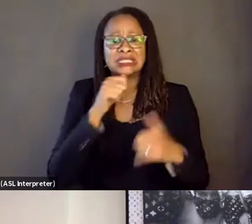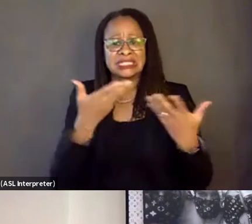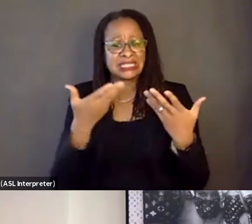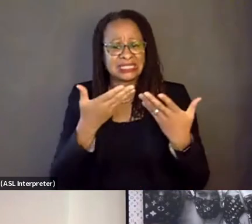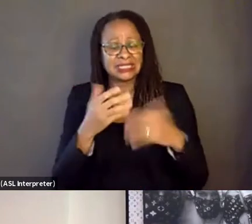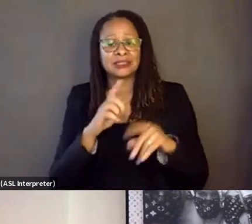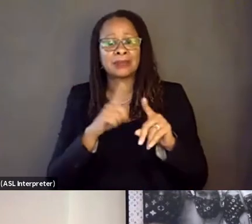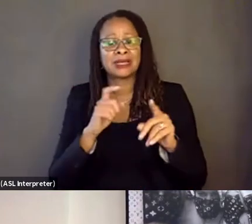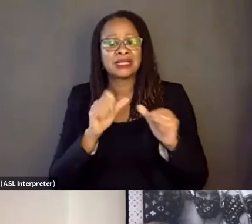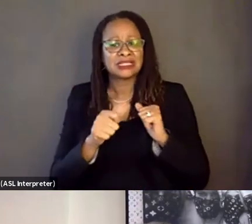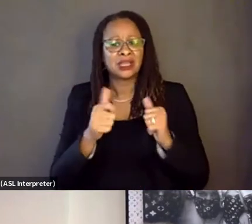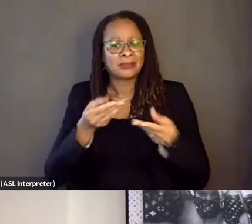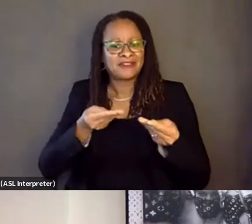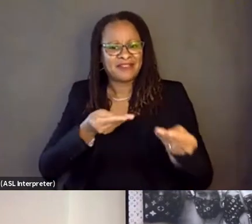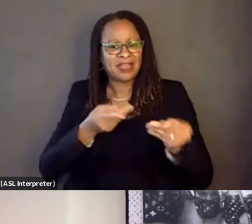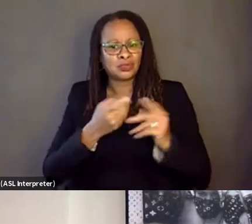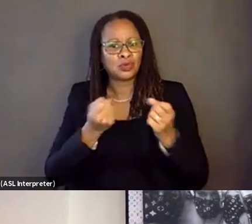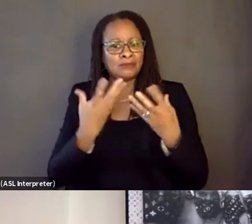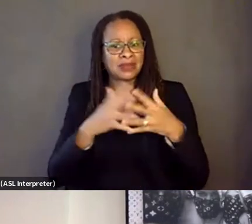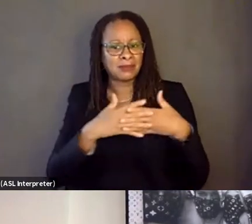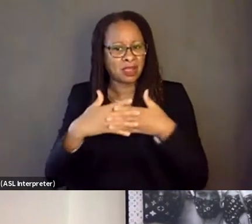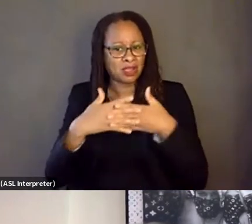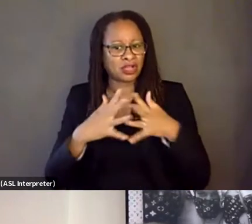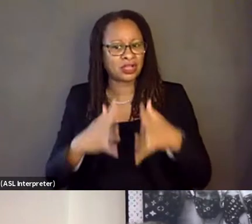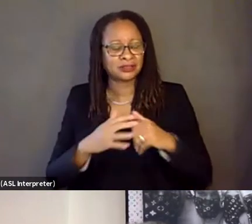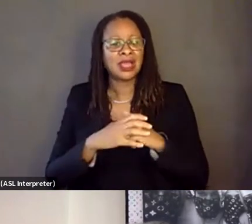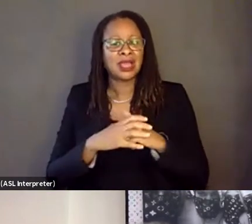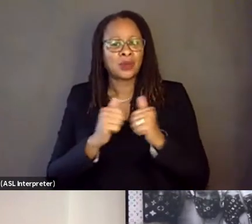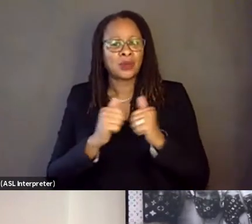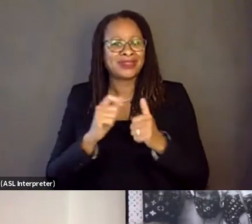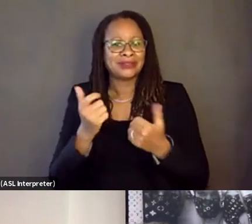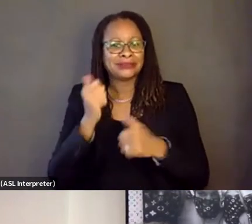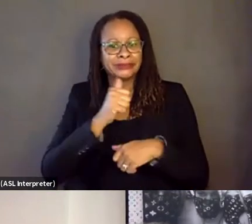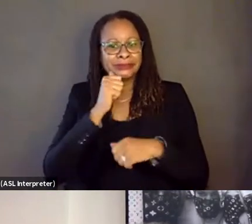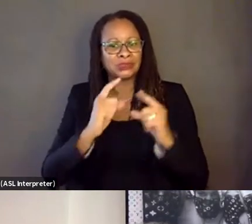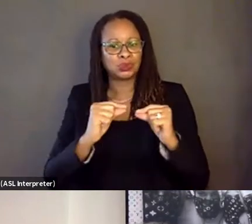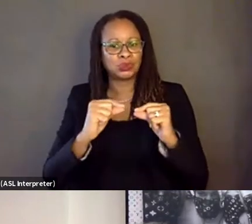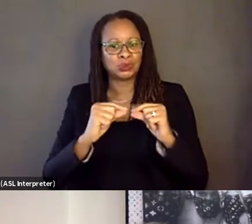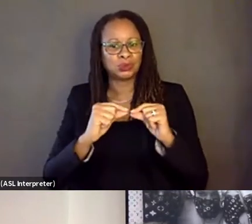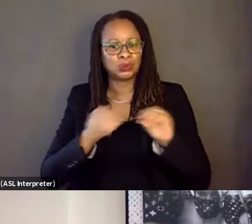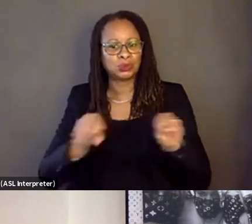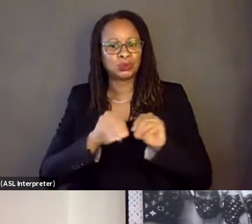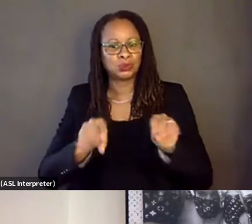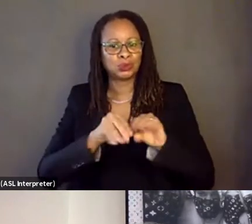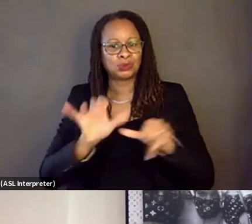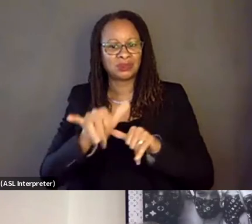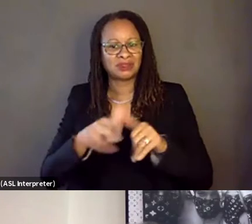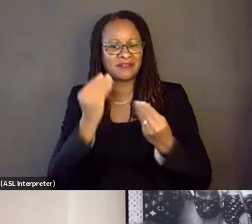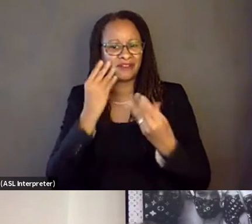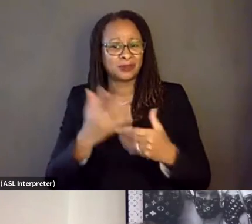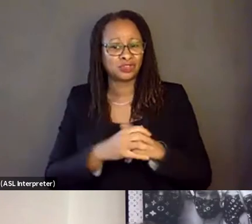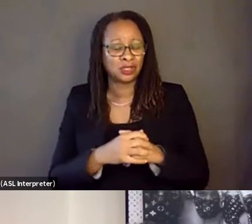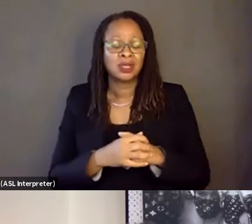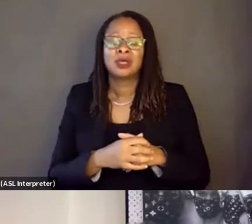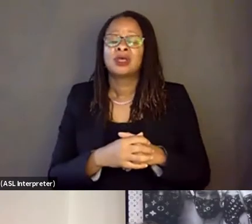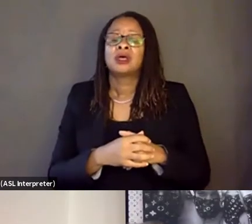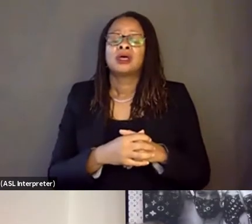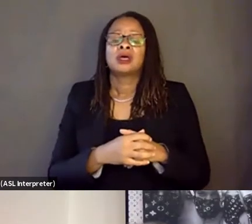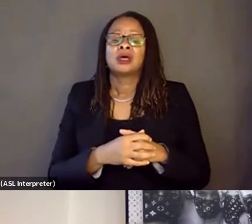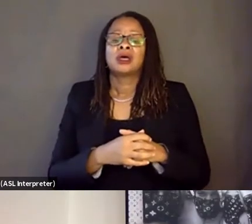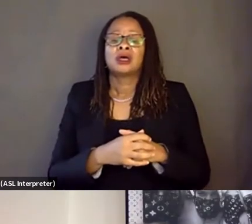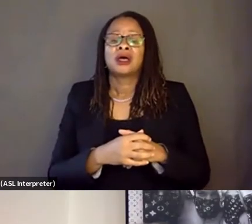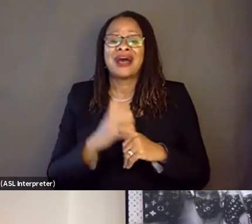know, with daily tweet portions. And I think overall,